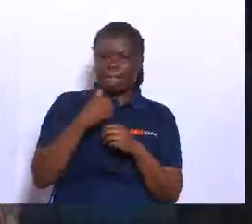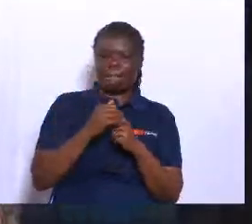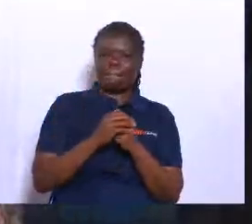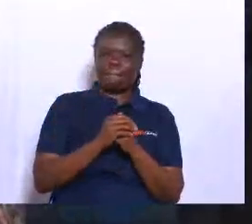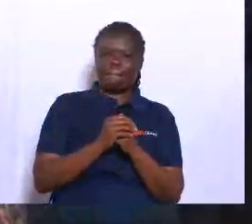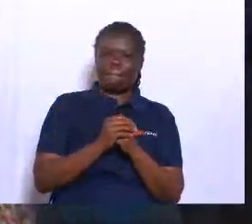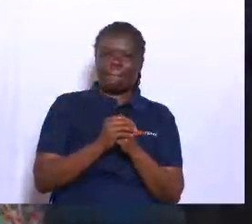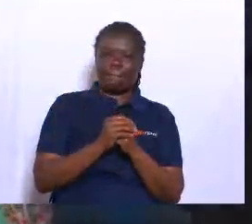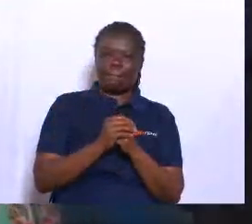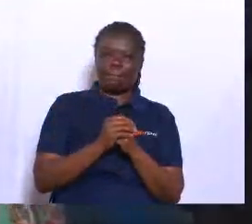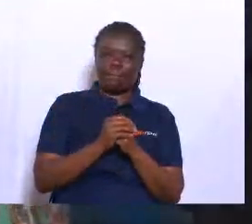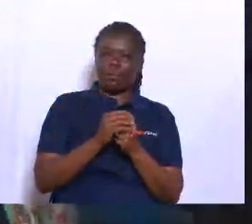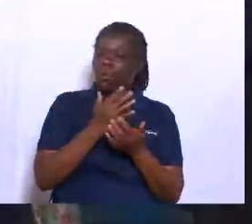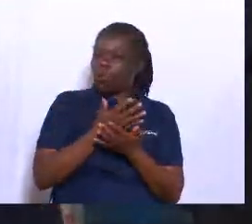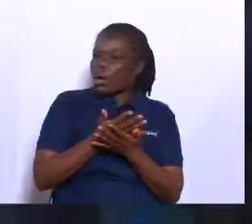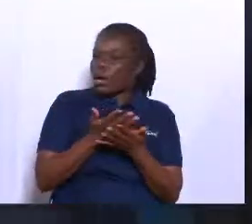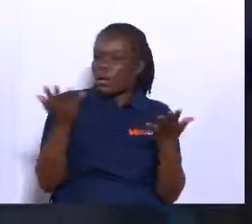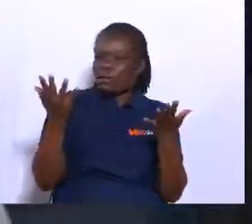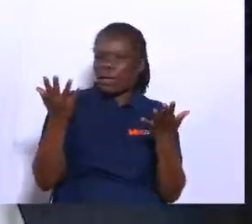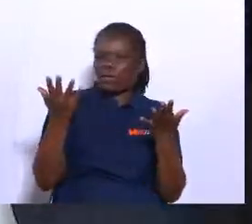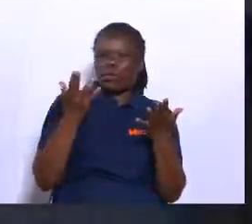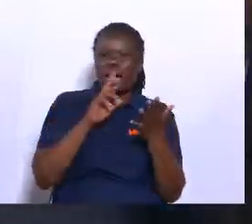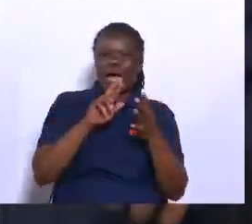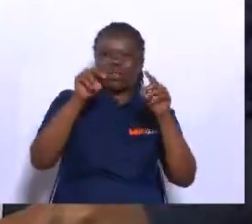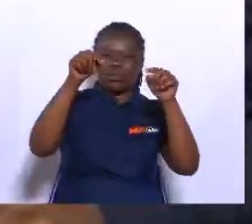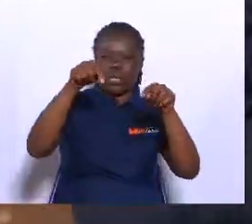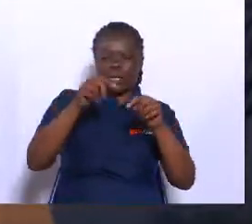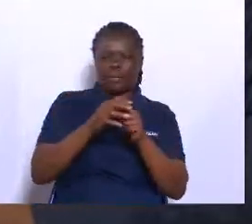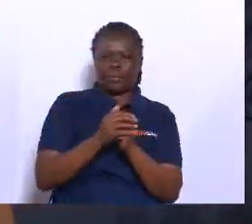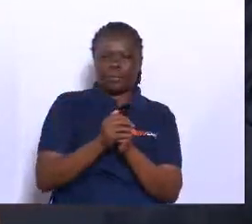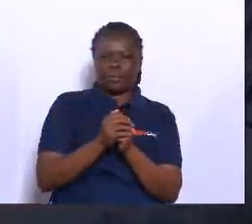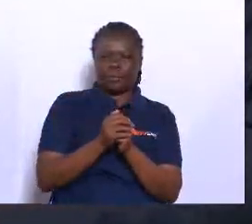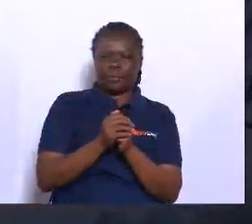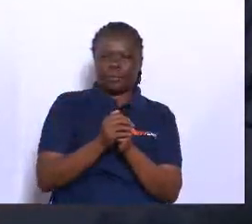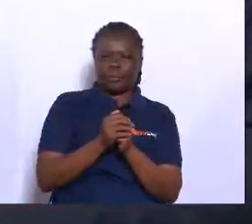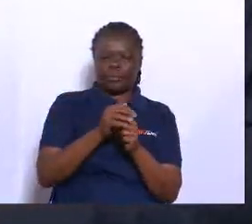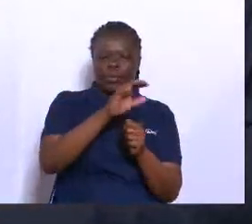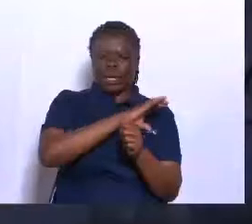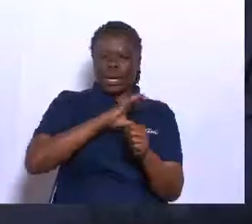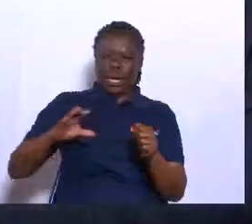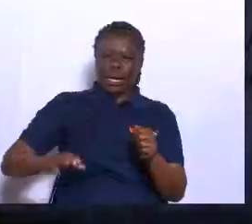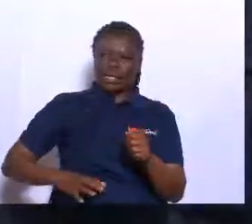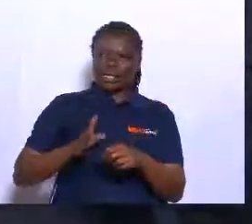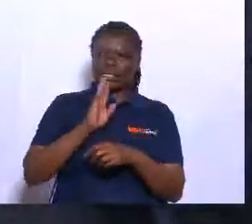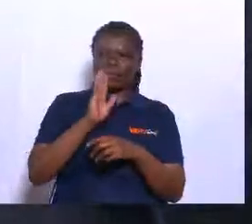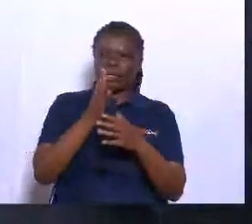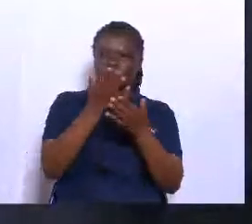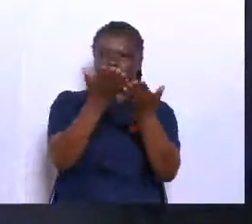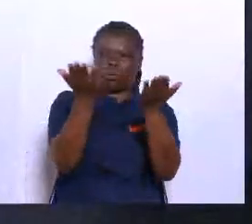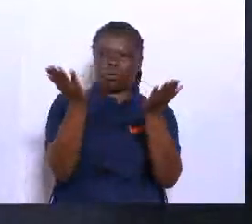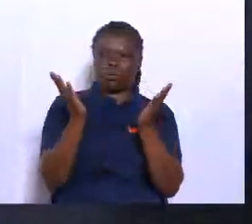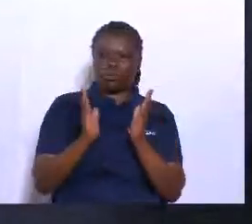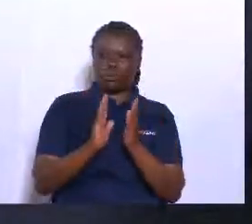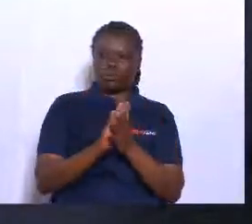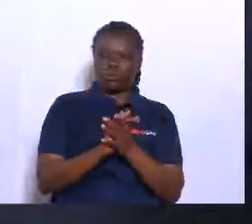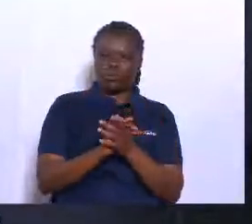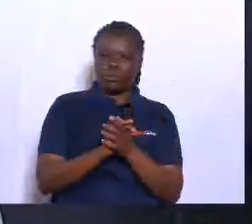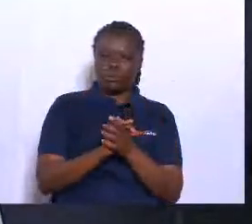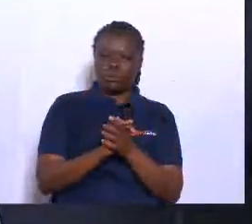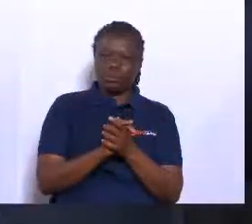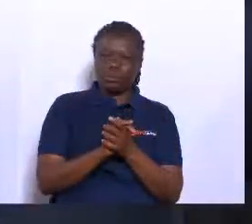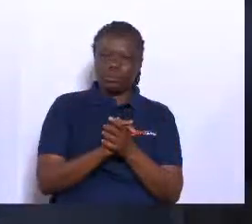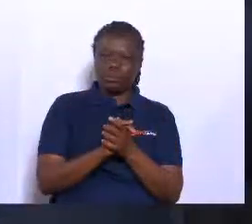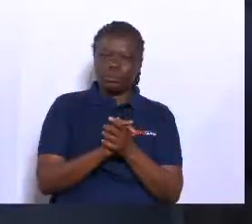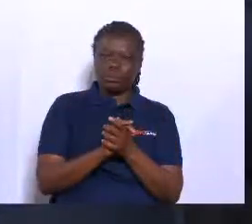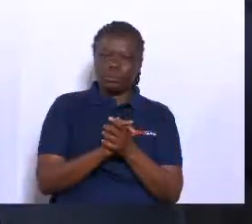ya kusini. Wherever you are today. Popote pale uliko leo. Christ speaks to you. Yesu anaongea na moyo wako.